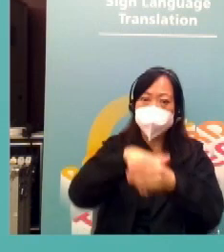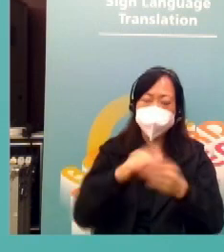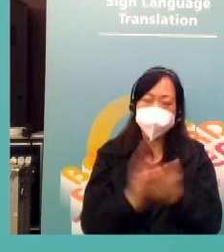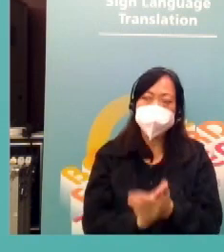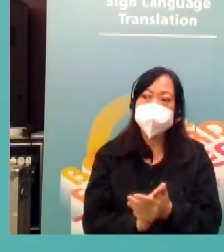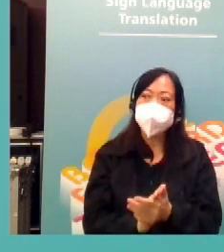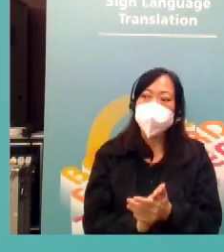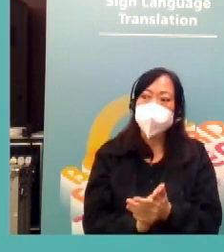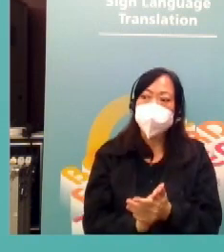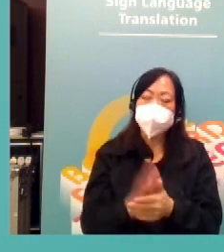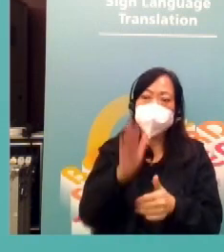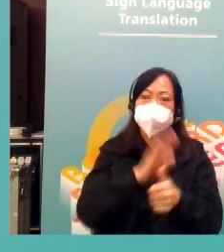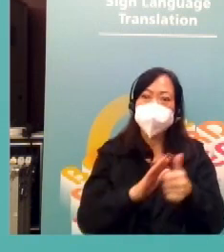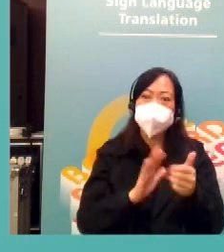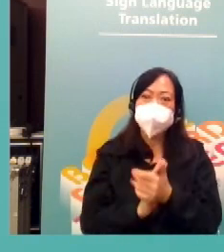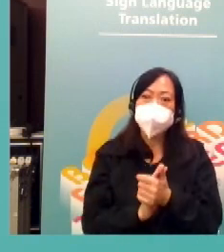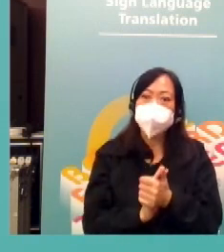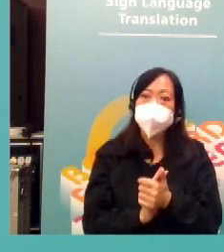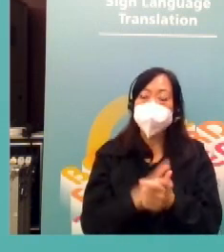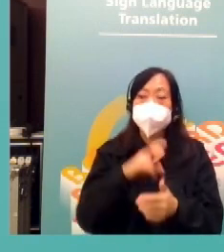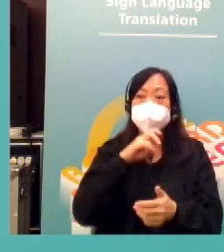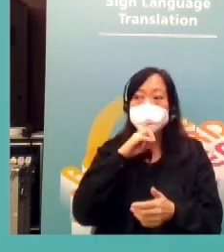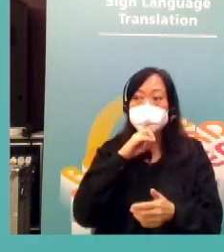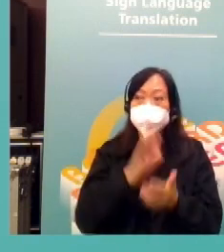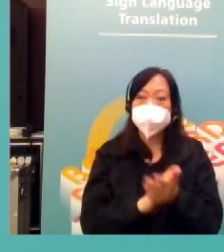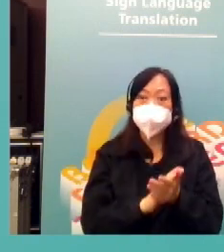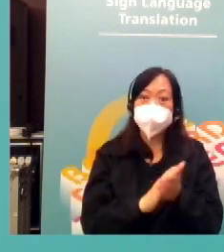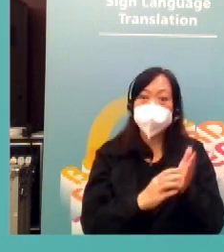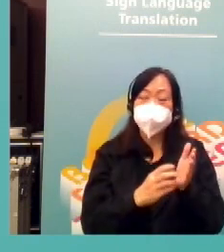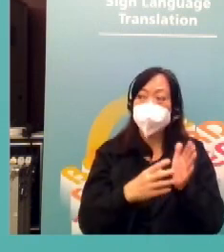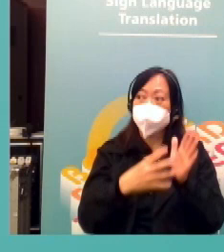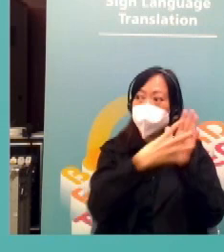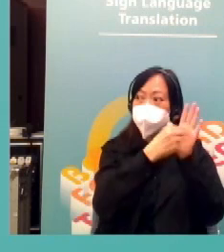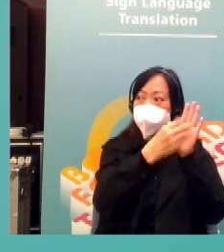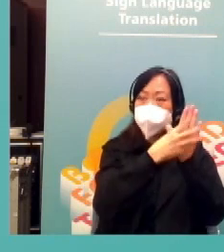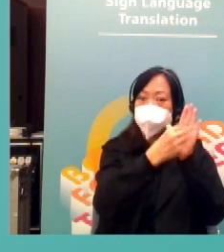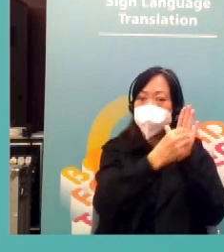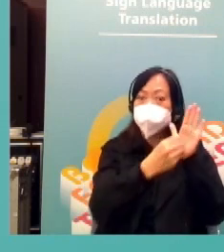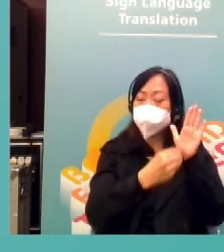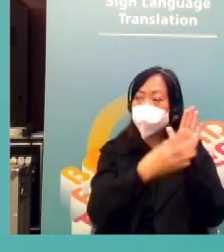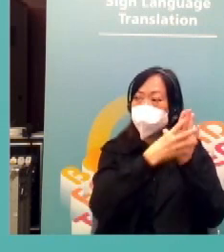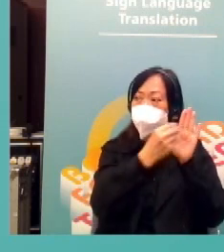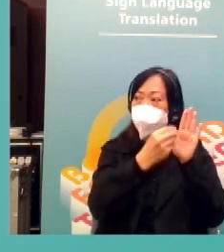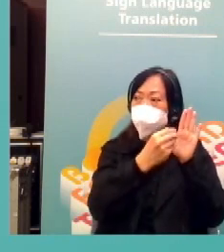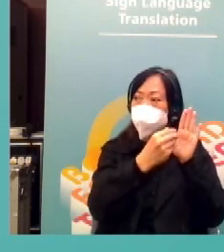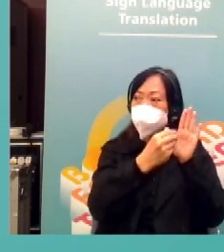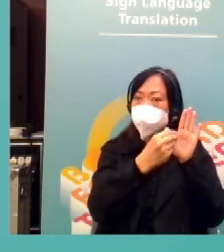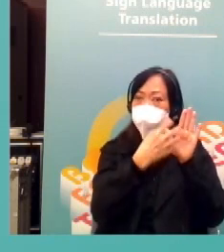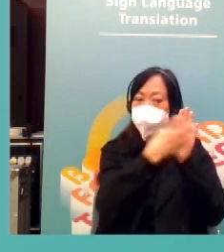we need to show for our audience to actually scan to give us some feedback of this